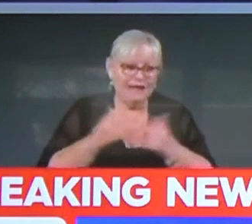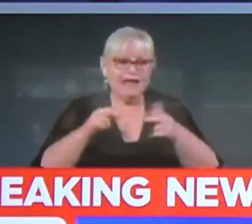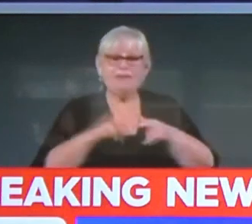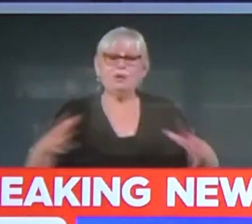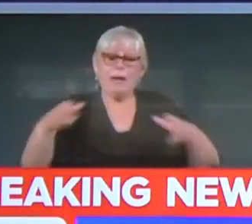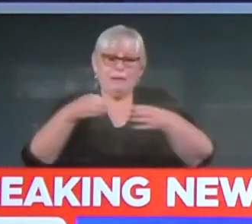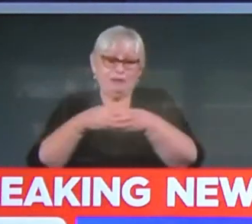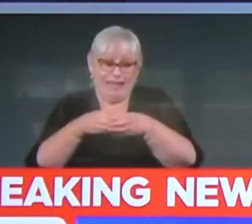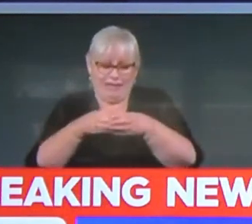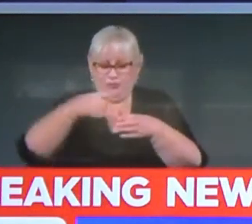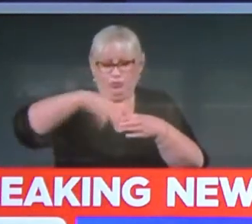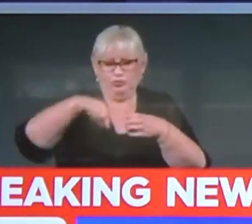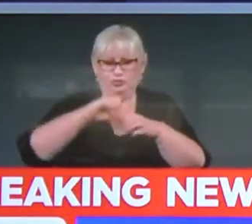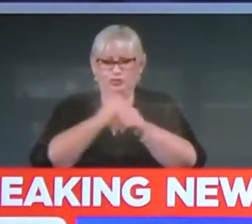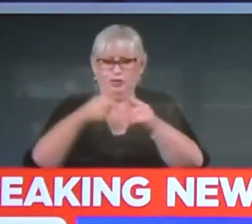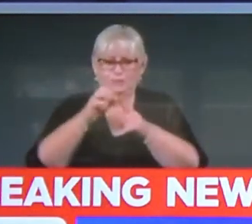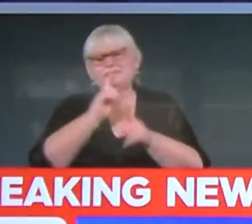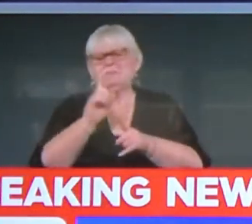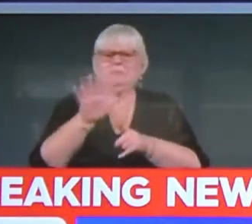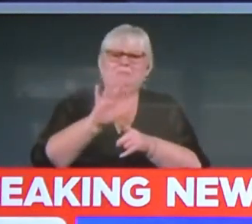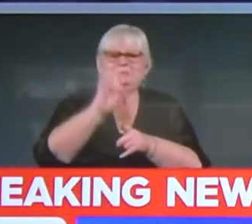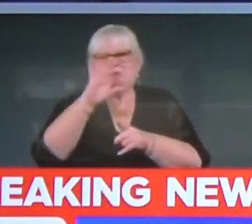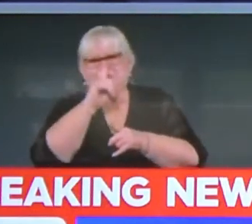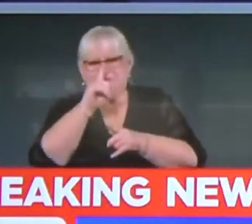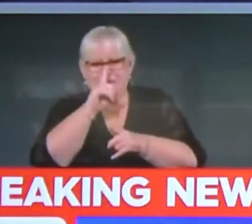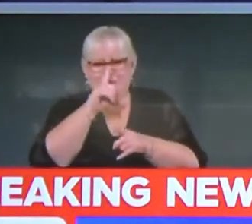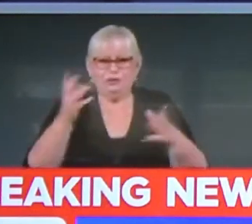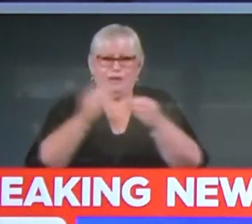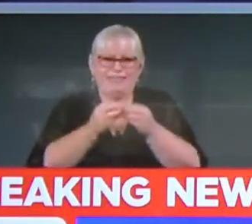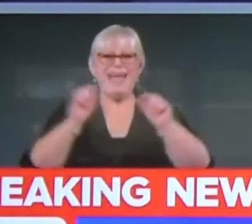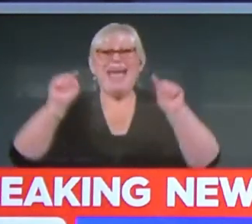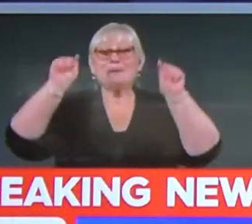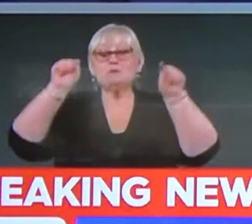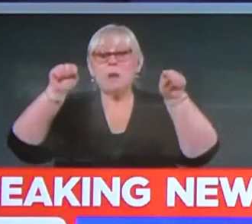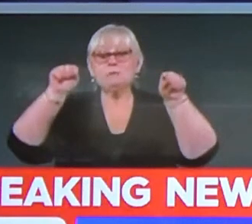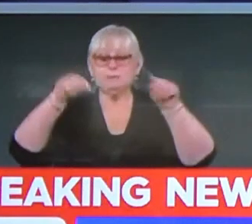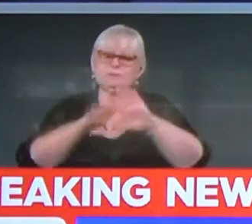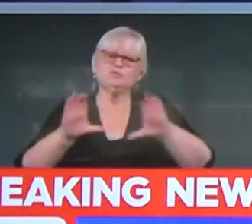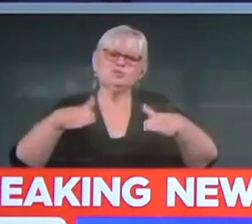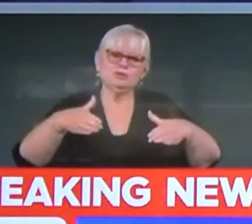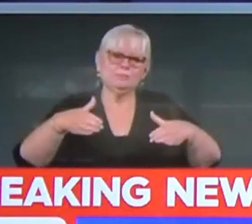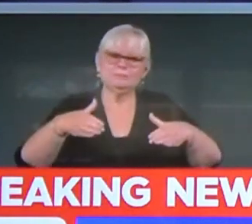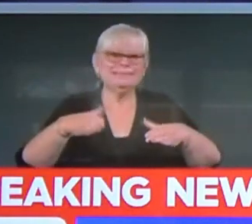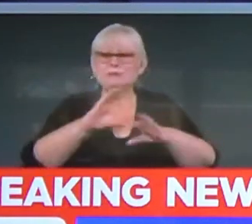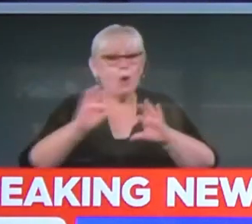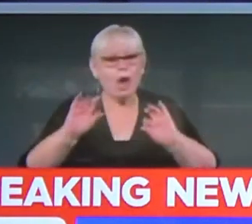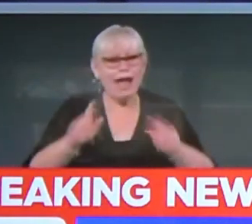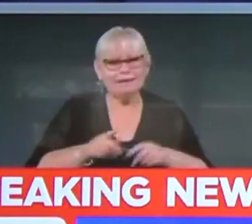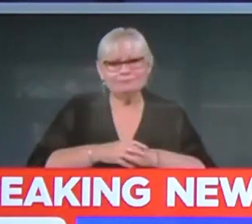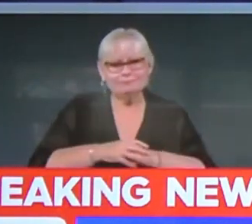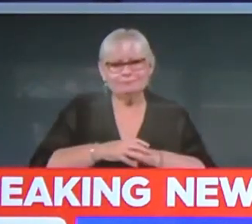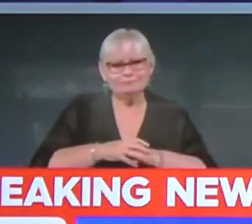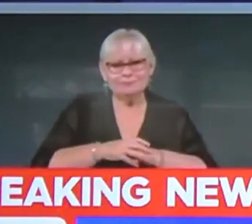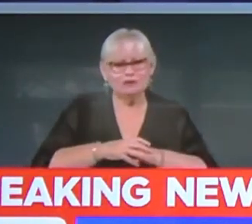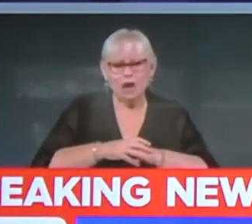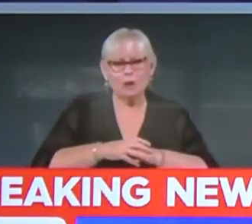you're gathering together in a group, say 10 people, together outside in a group, that's not okay. We've